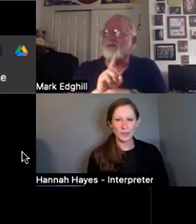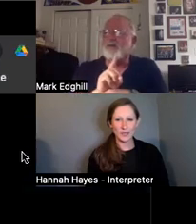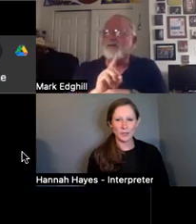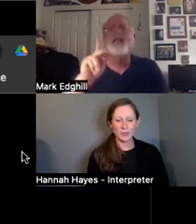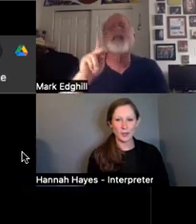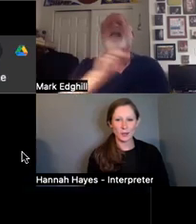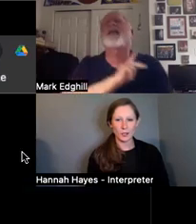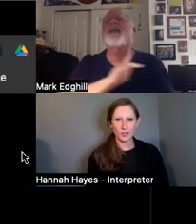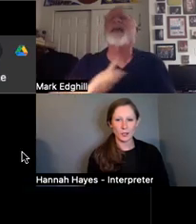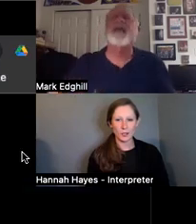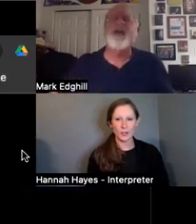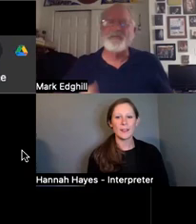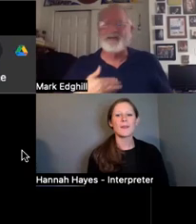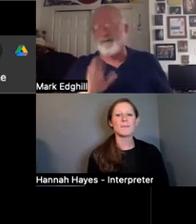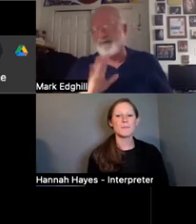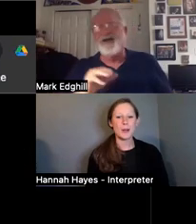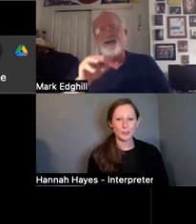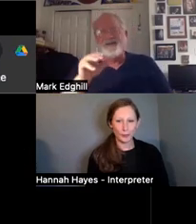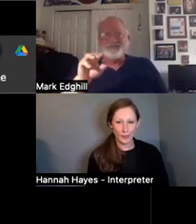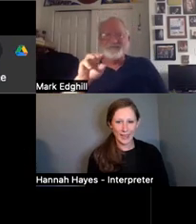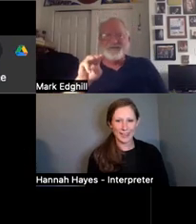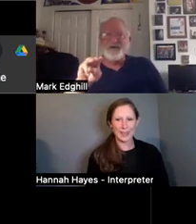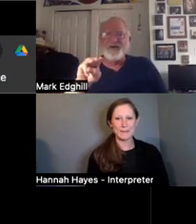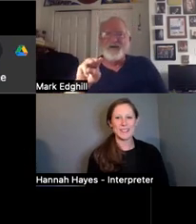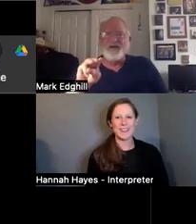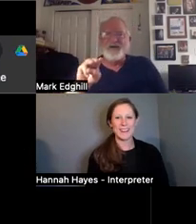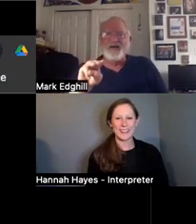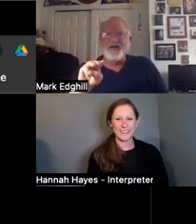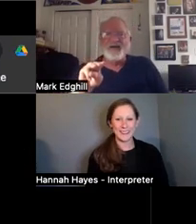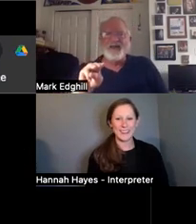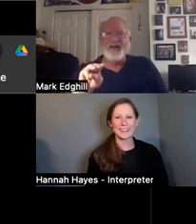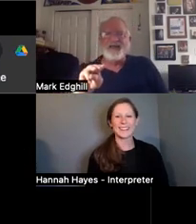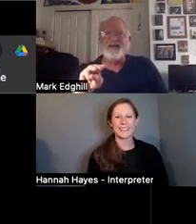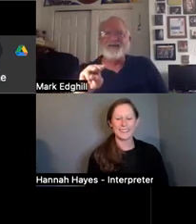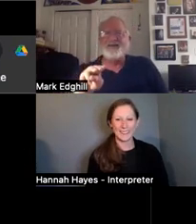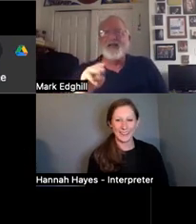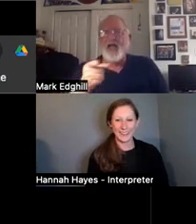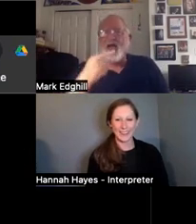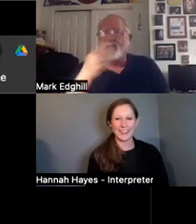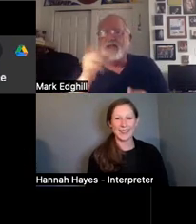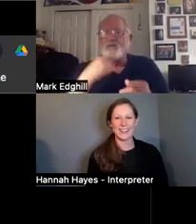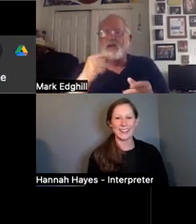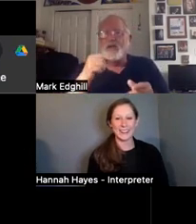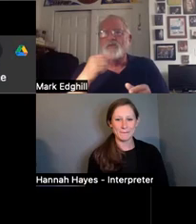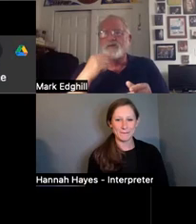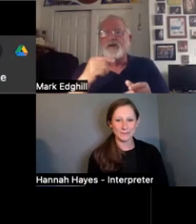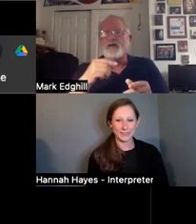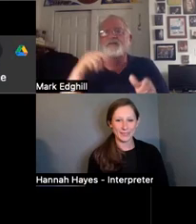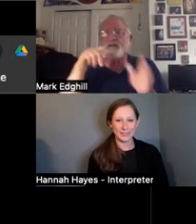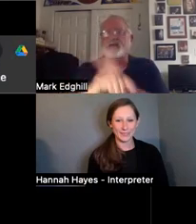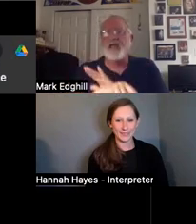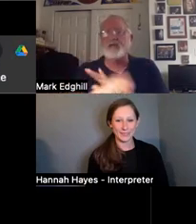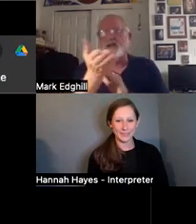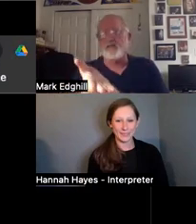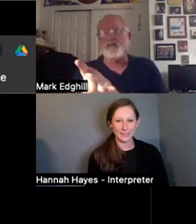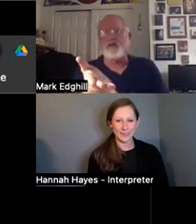when he was killed, Dr. Martin Luther King, I'm sorry. Yeah, you see, I think that's